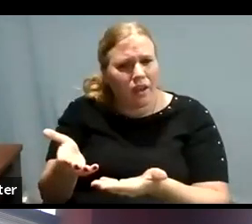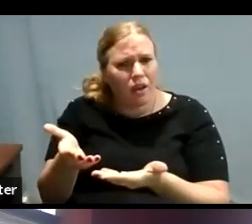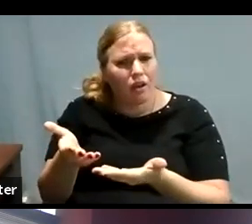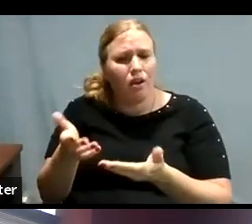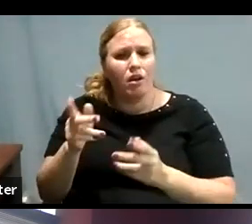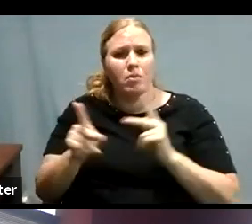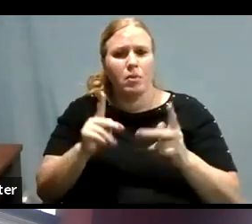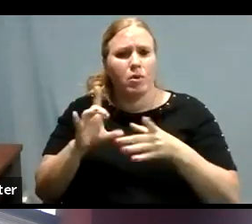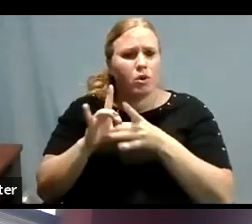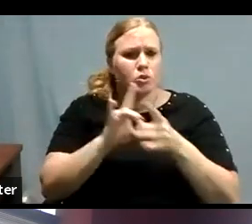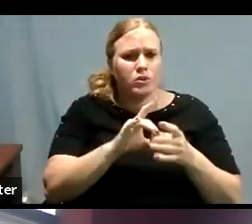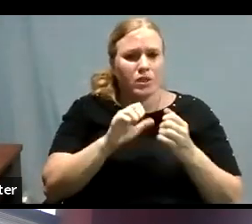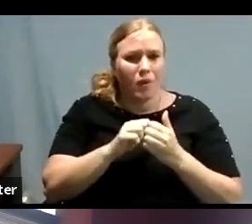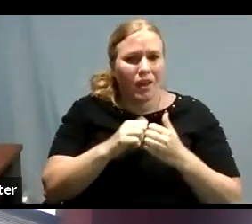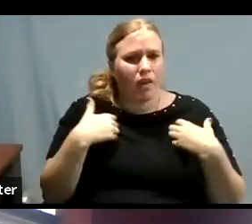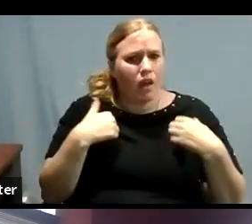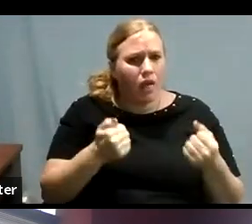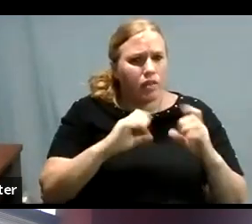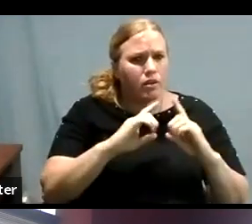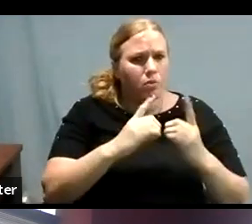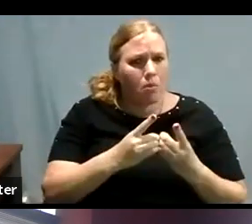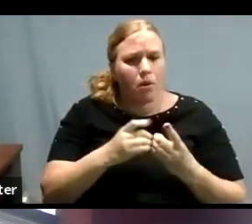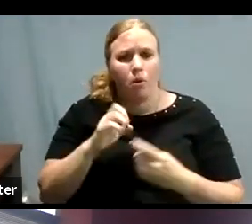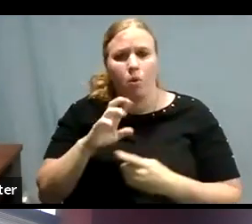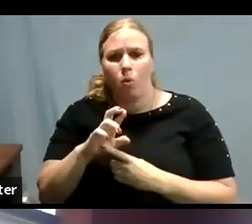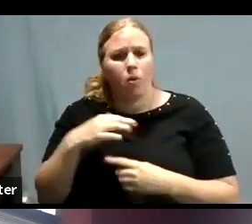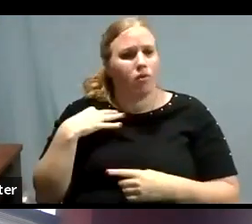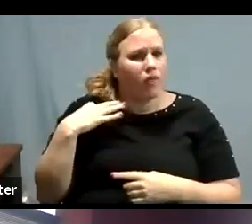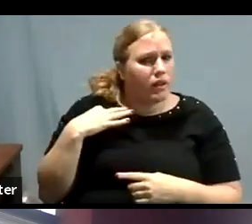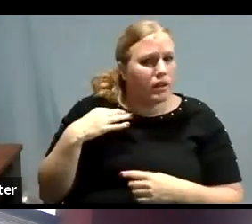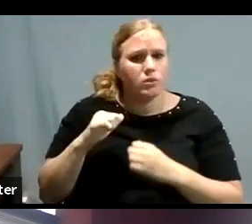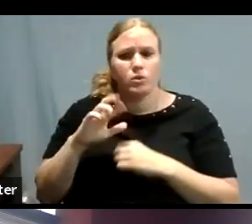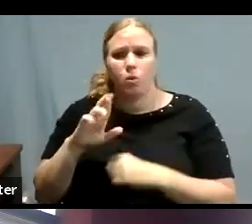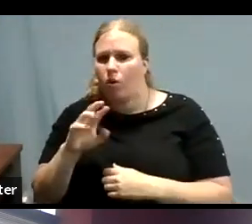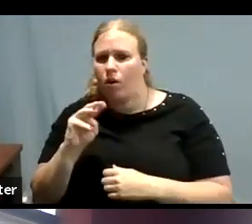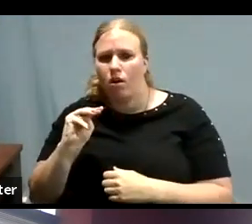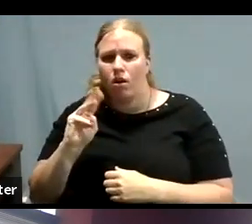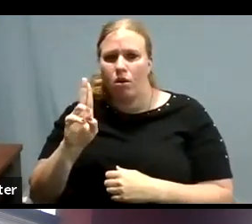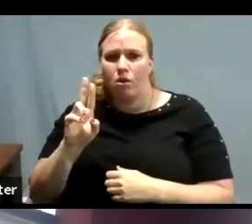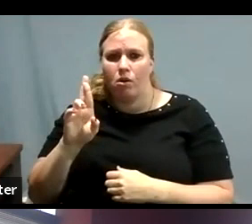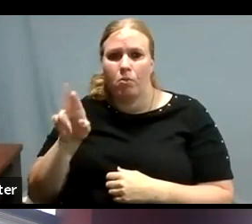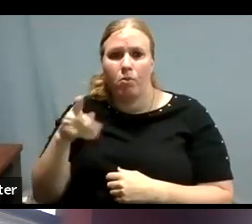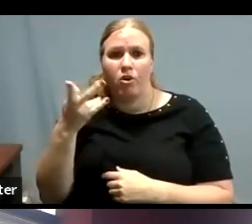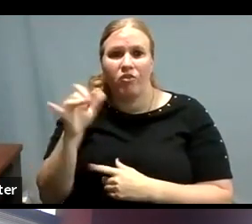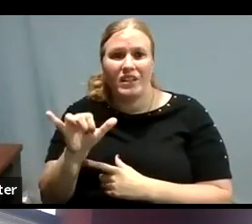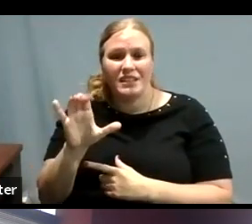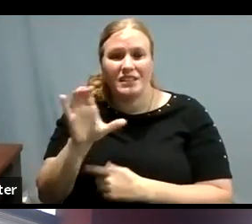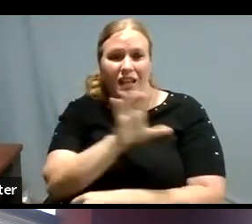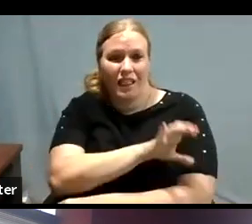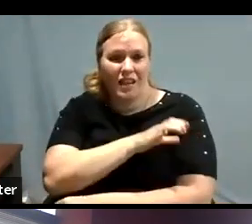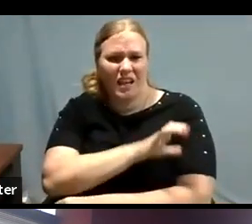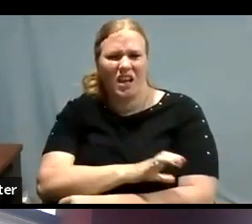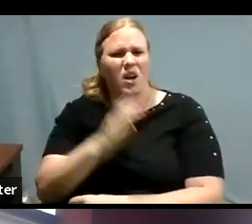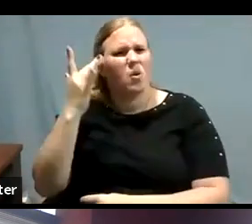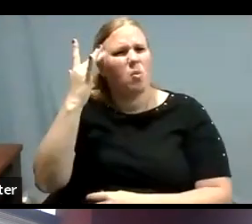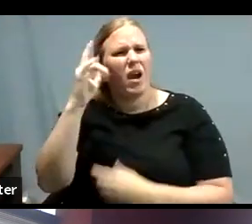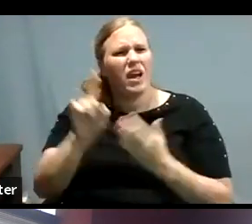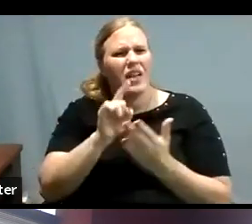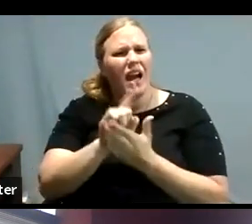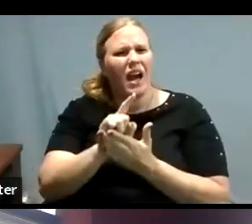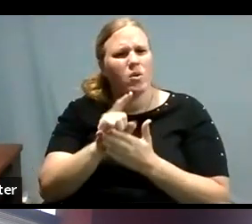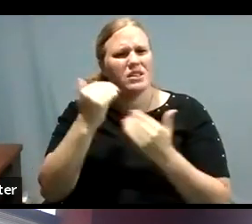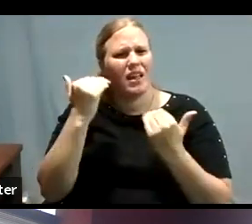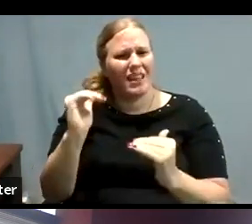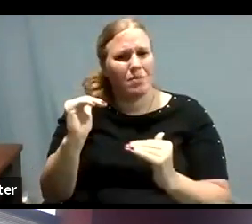Murphy's Clinic or health department workers or volunteers? And then why those limited hours? So where, who,